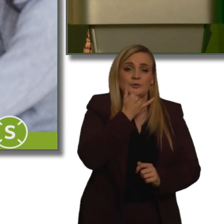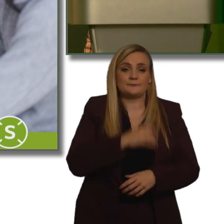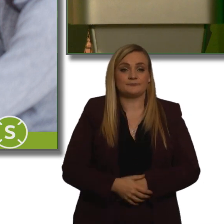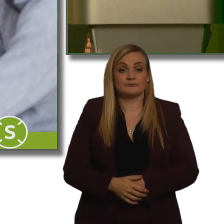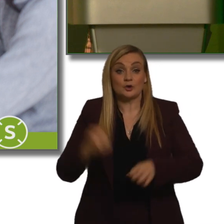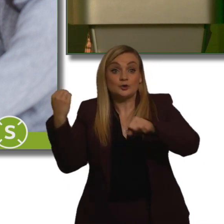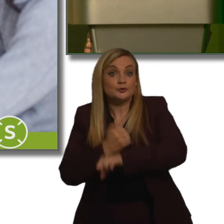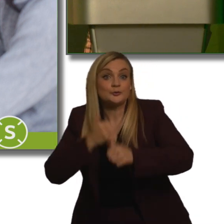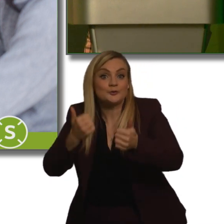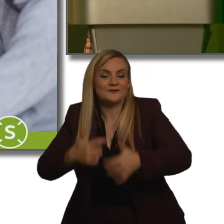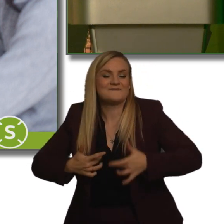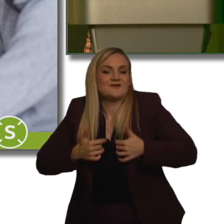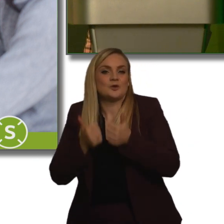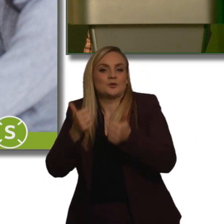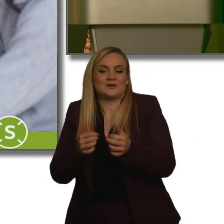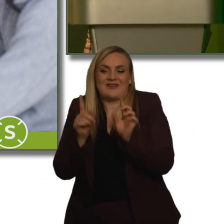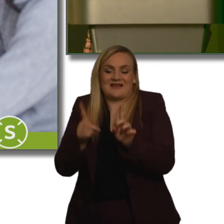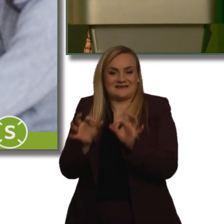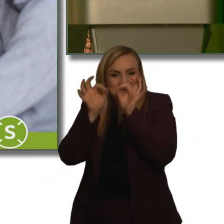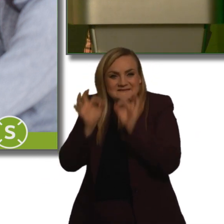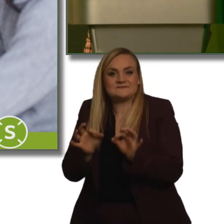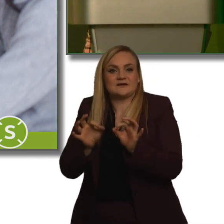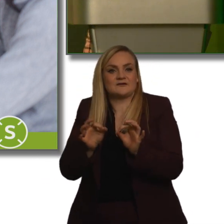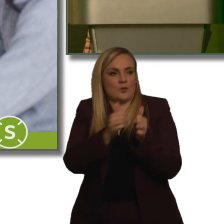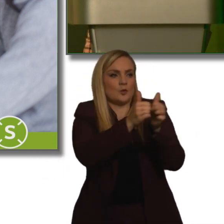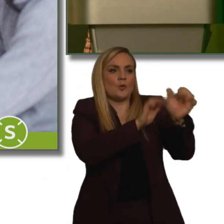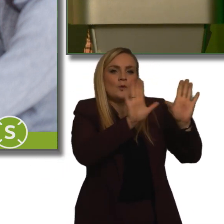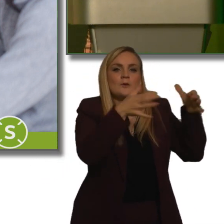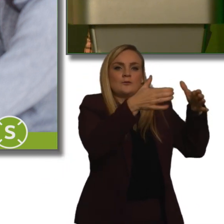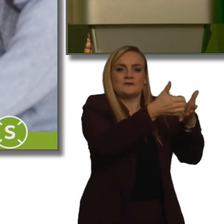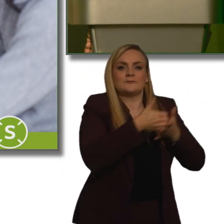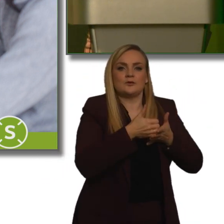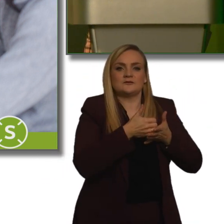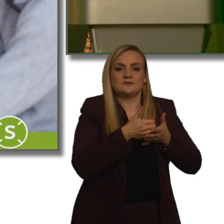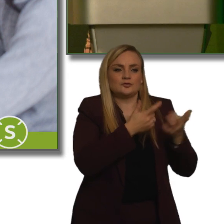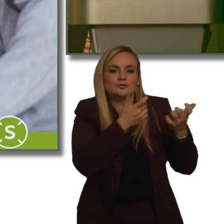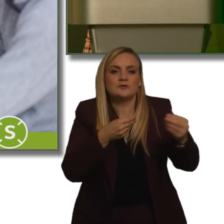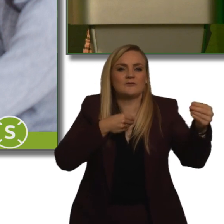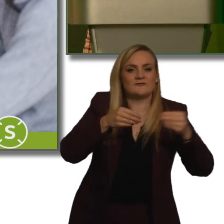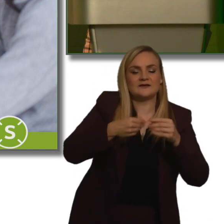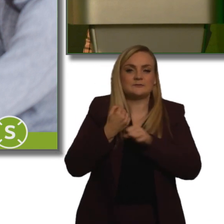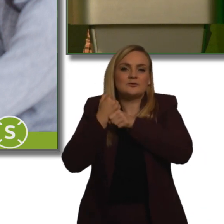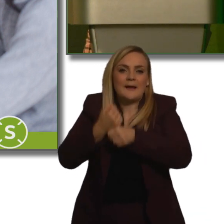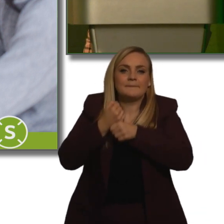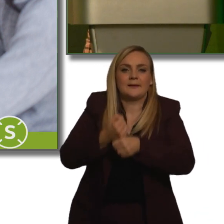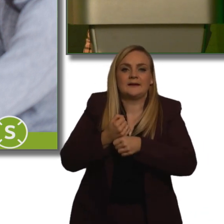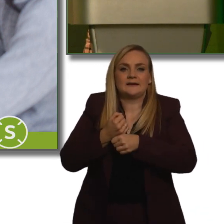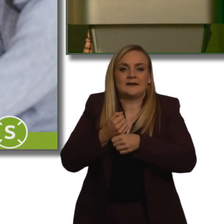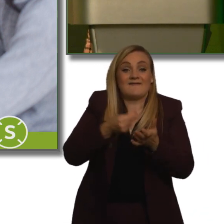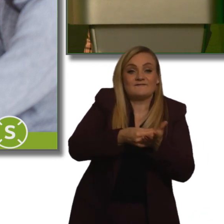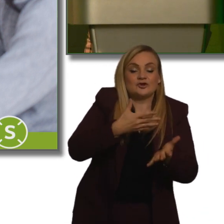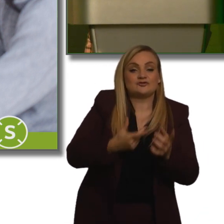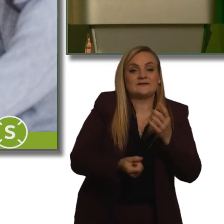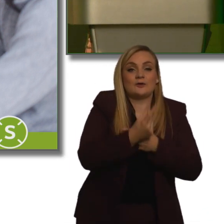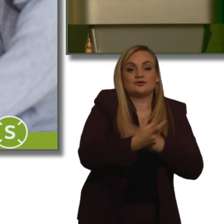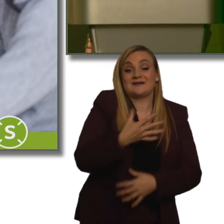is a platform we built specifically for our corporate supporters to help them find flexible campaigning, volunteering and fundraising